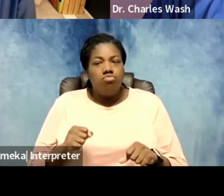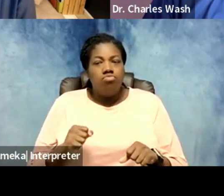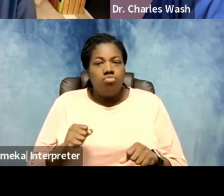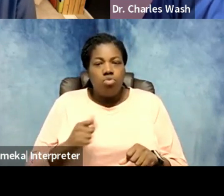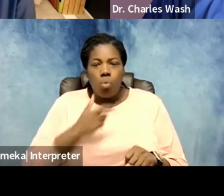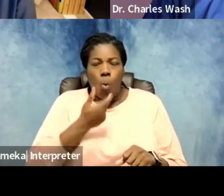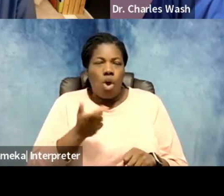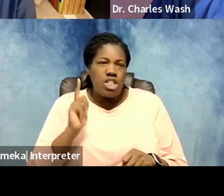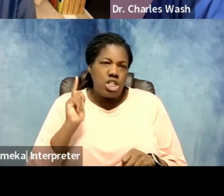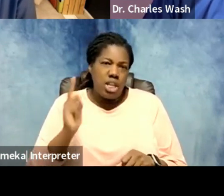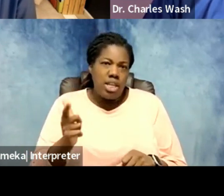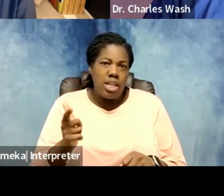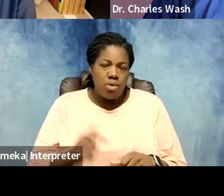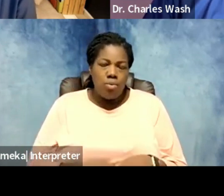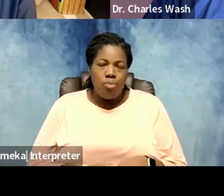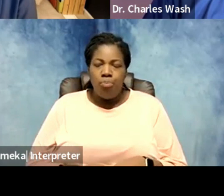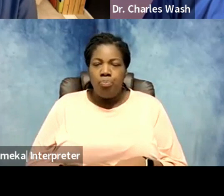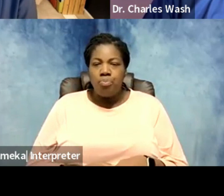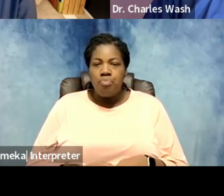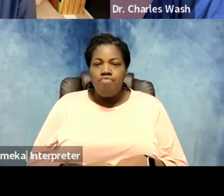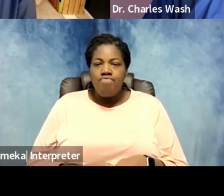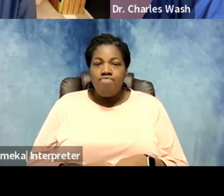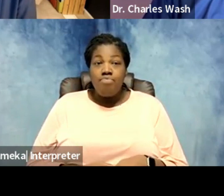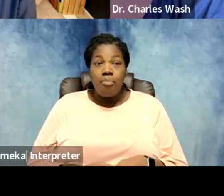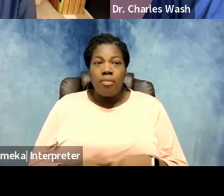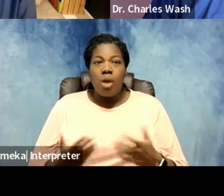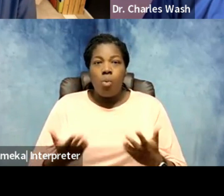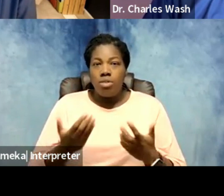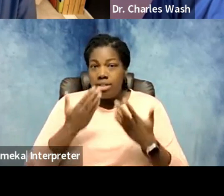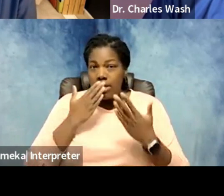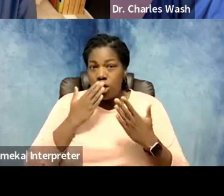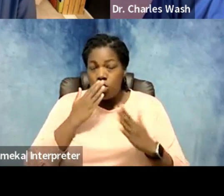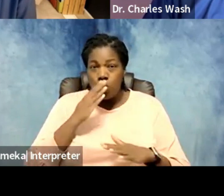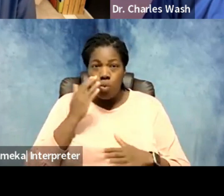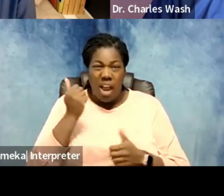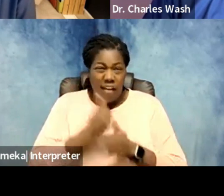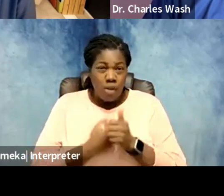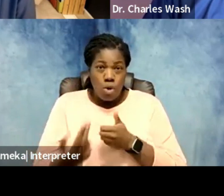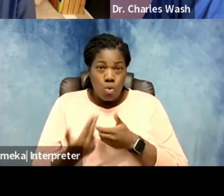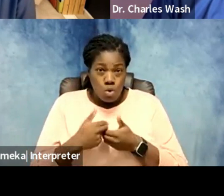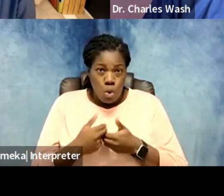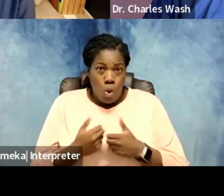the experience of our recipient later. And I wanna say thank you to all of you who've joined us live